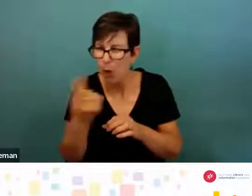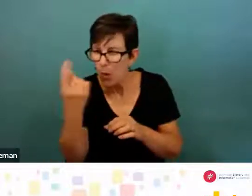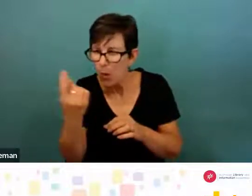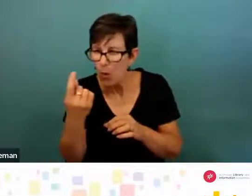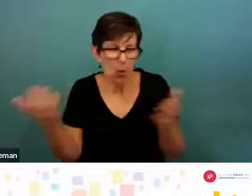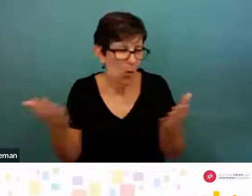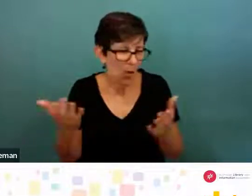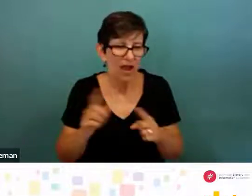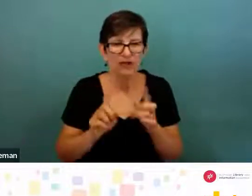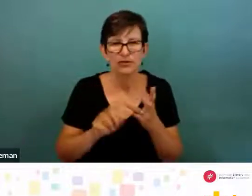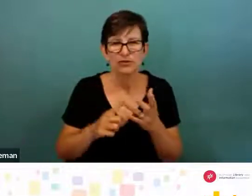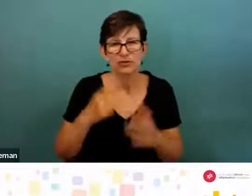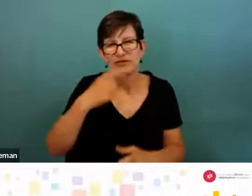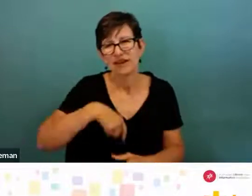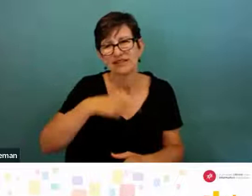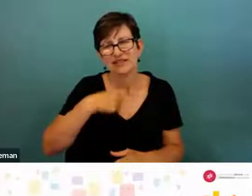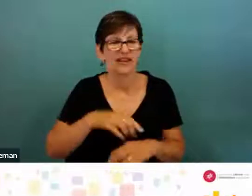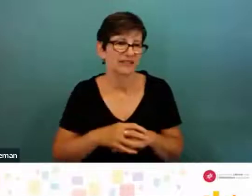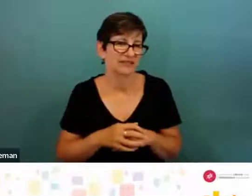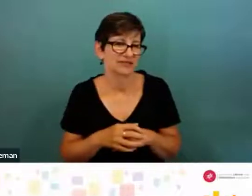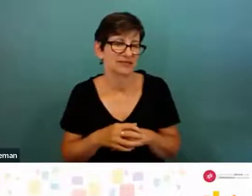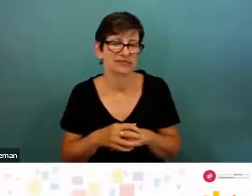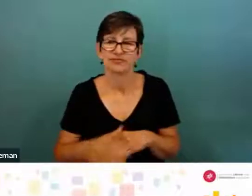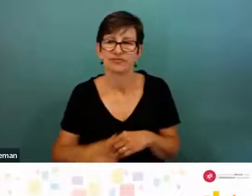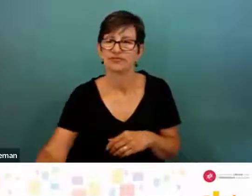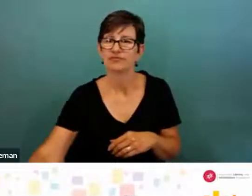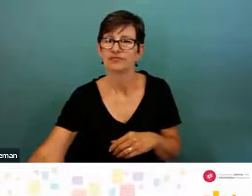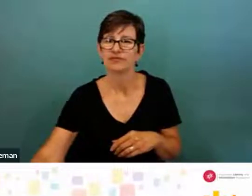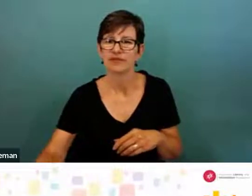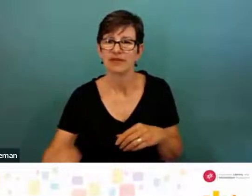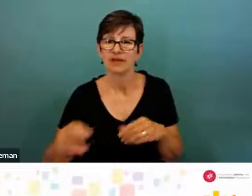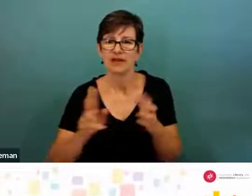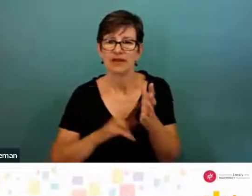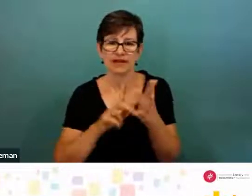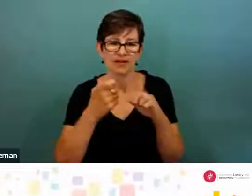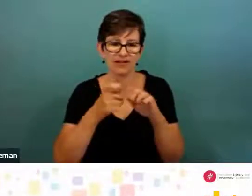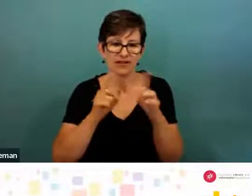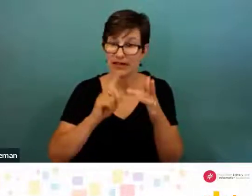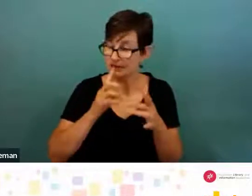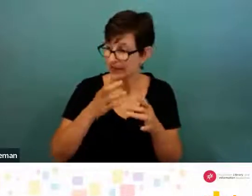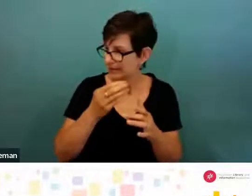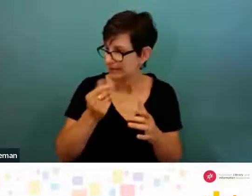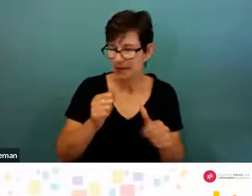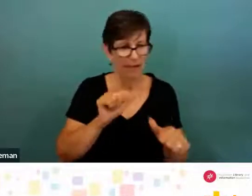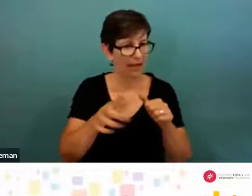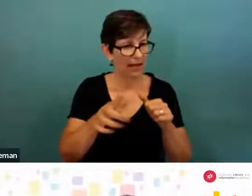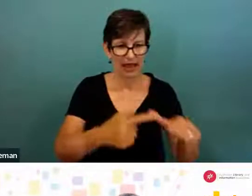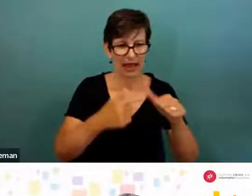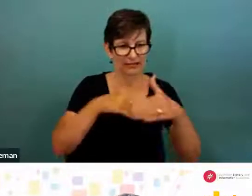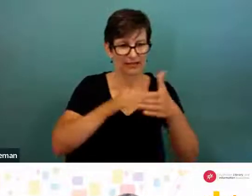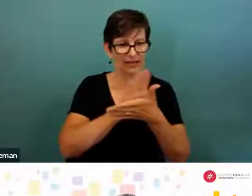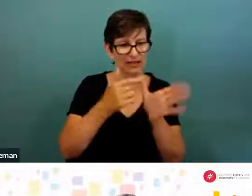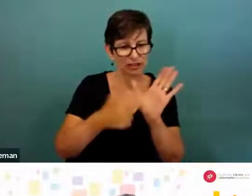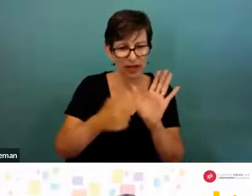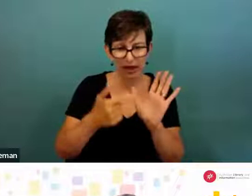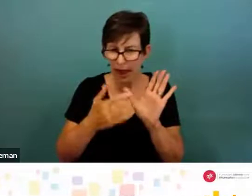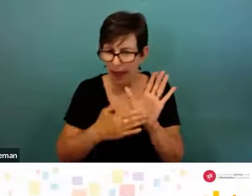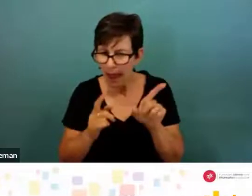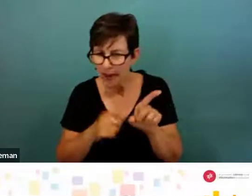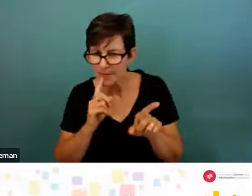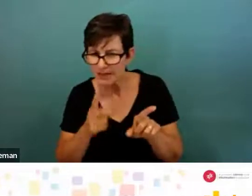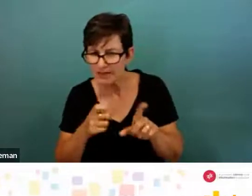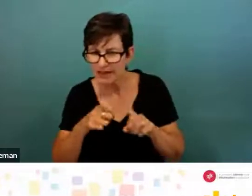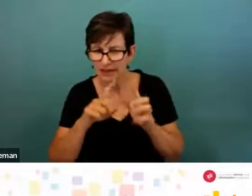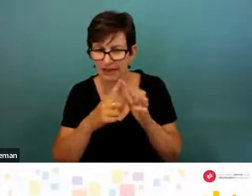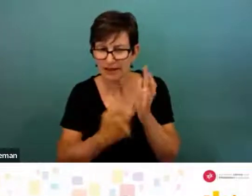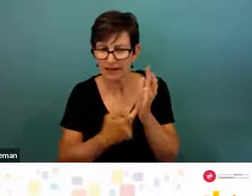There's some excellent answers in the chat as well, so please go through So Amy has said the author Kerry Taylor